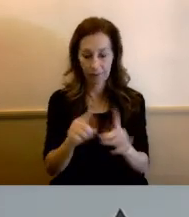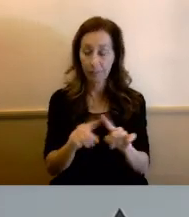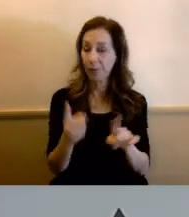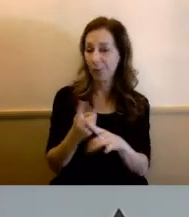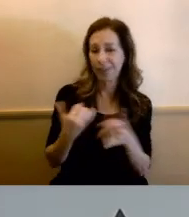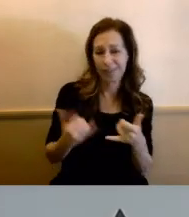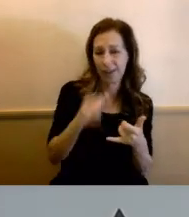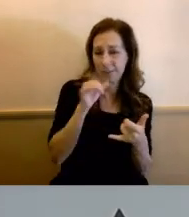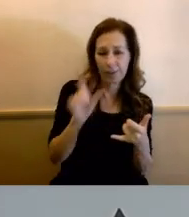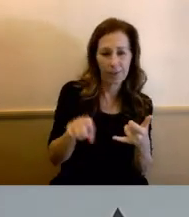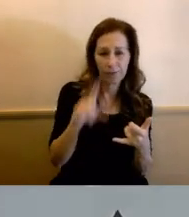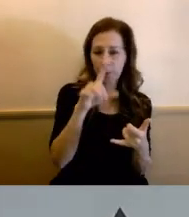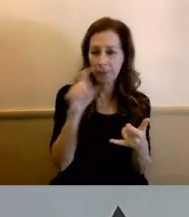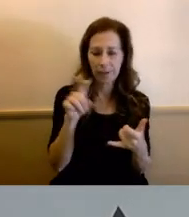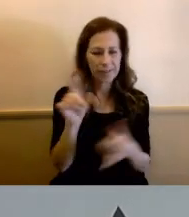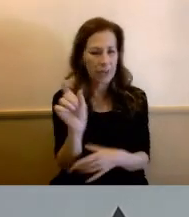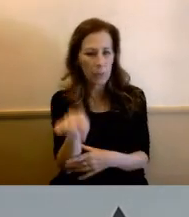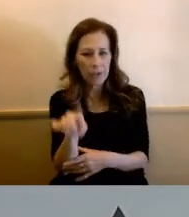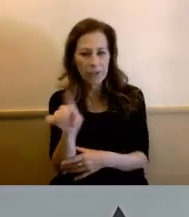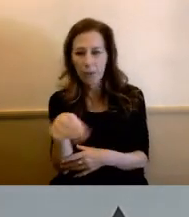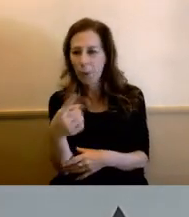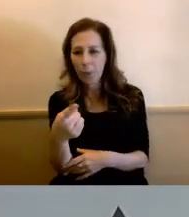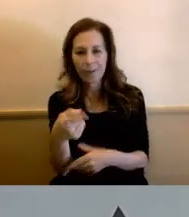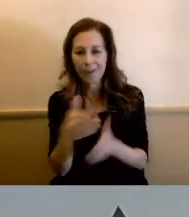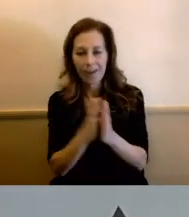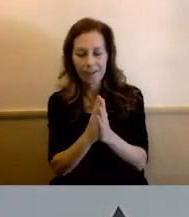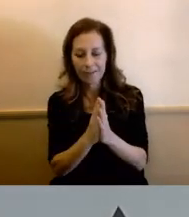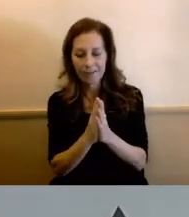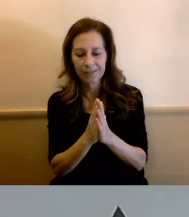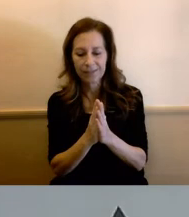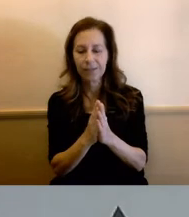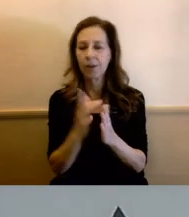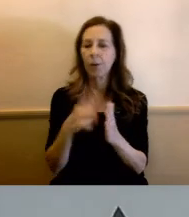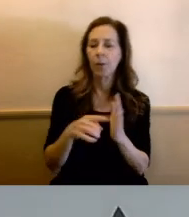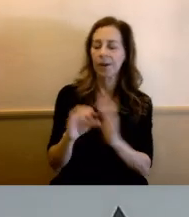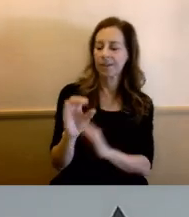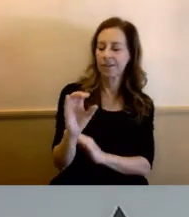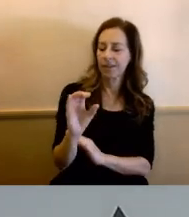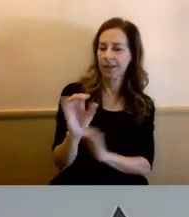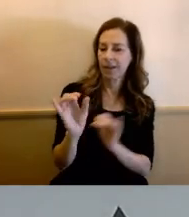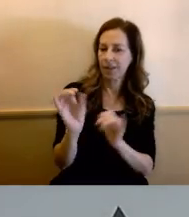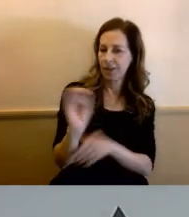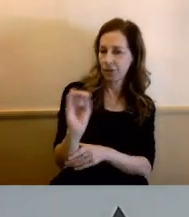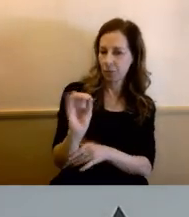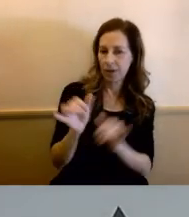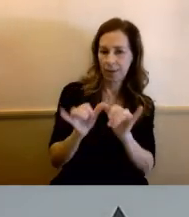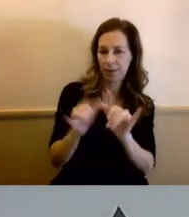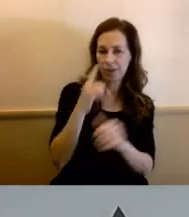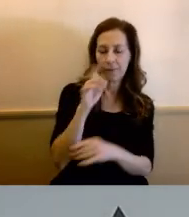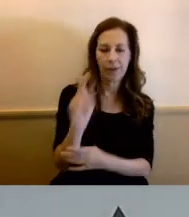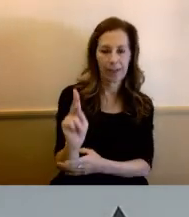the question just asked me what is the degree measurement of k, and we just solved that.